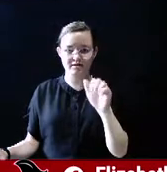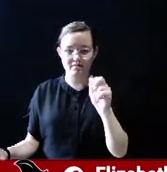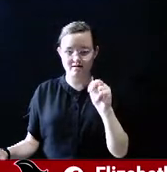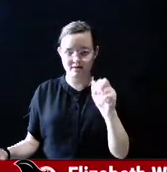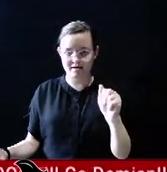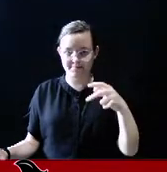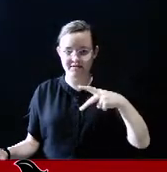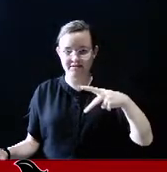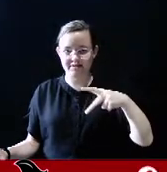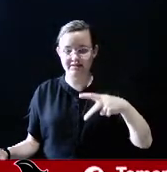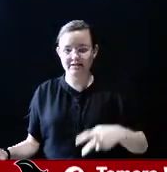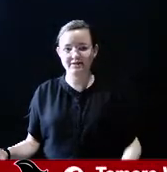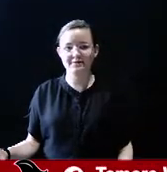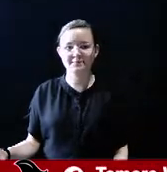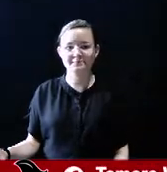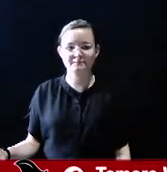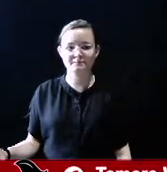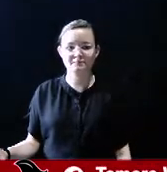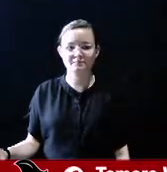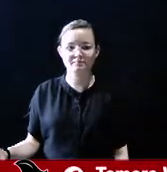Oriana Perez.